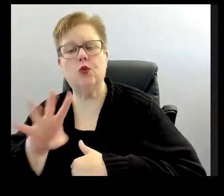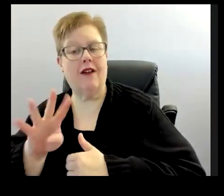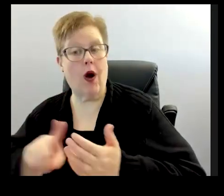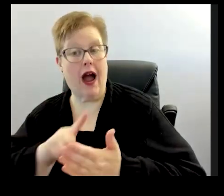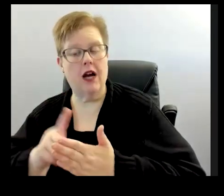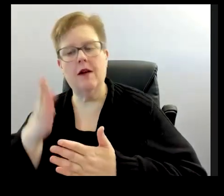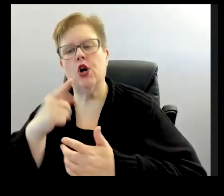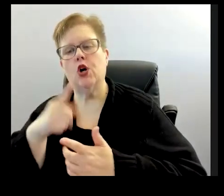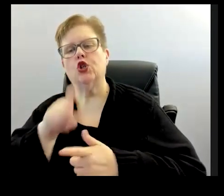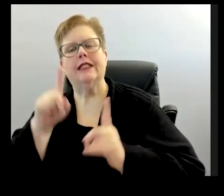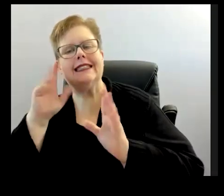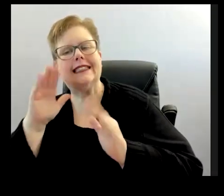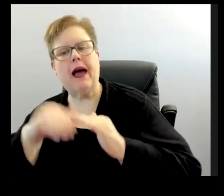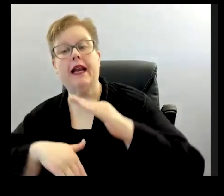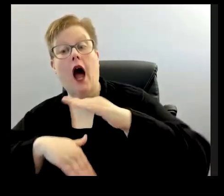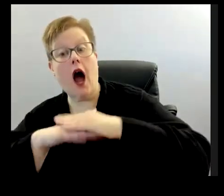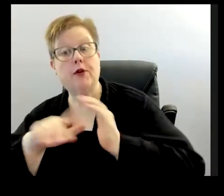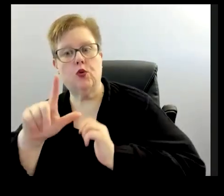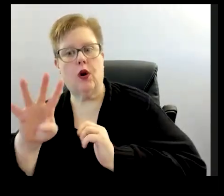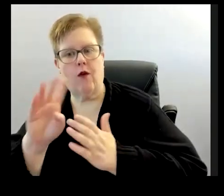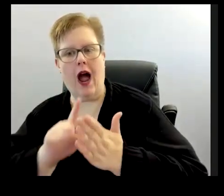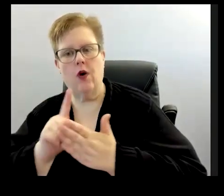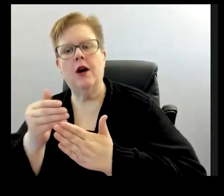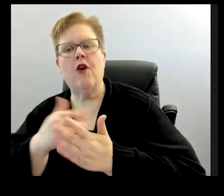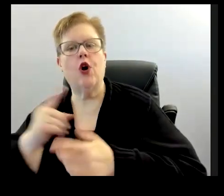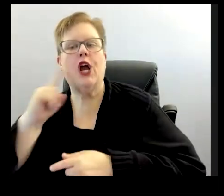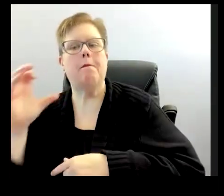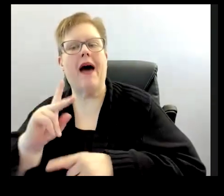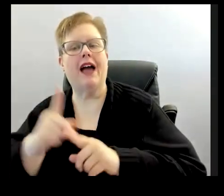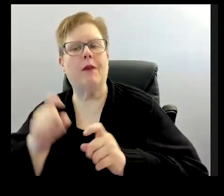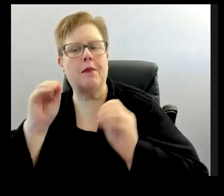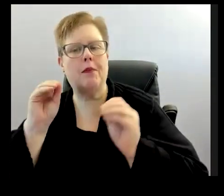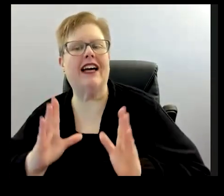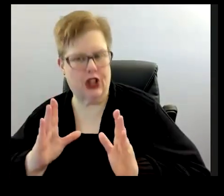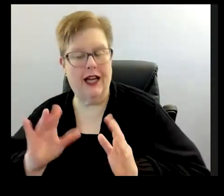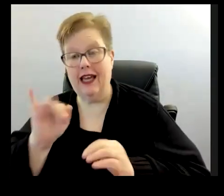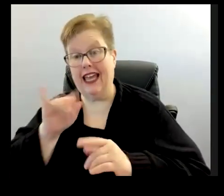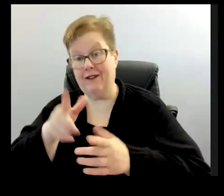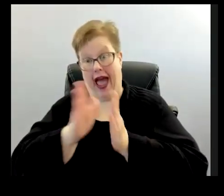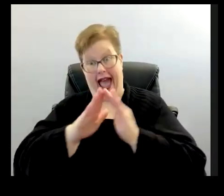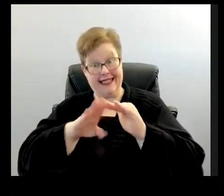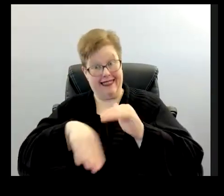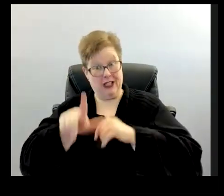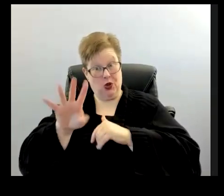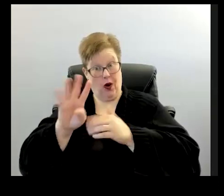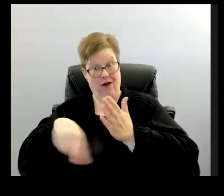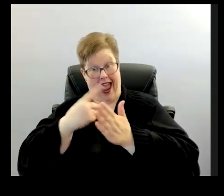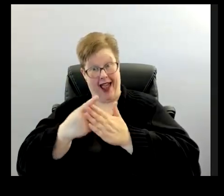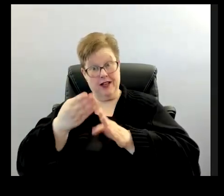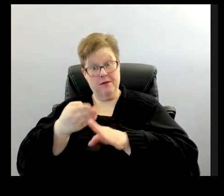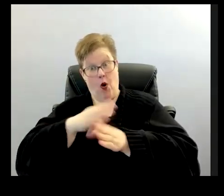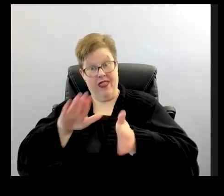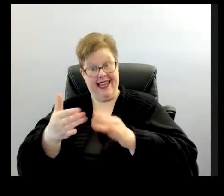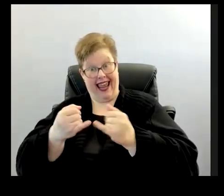hours is because you should expect up to 24 hours before you hear back from your professor. So if you ask less than 24 hours in advance of the